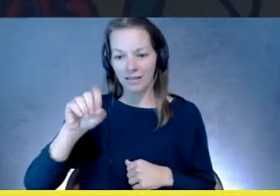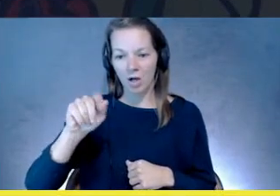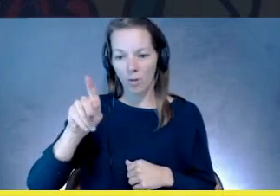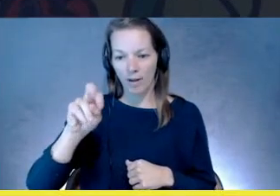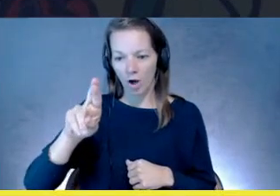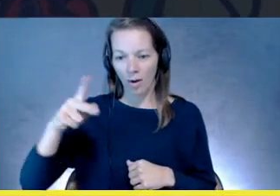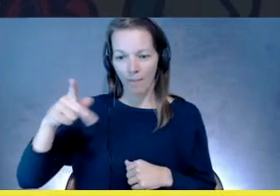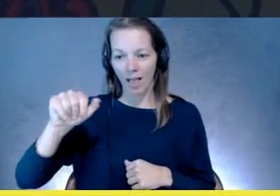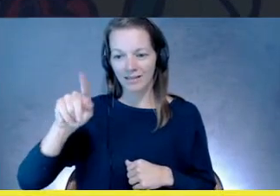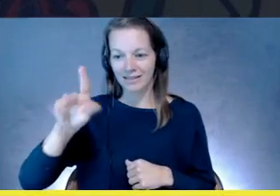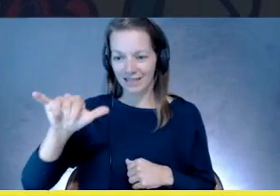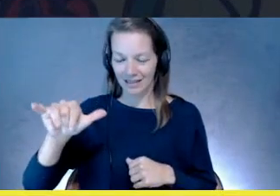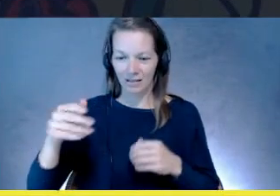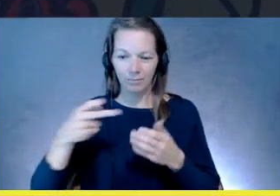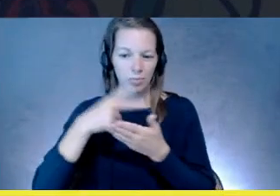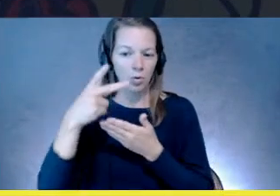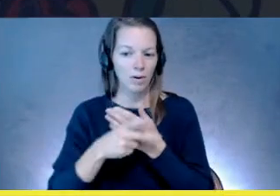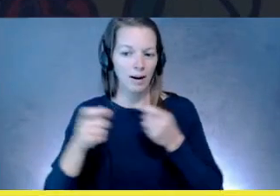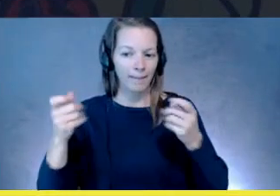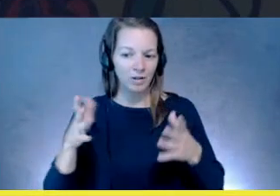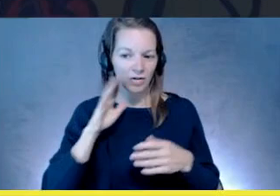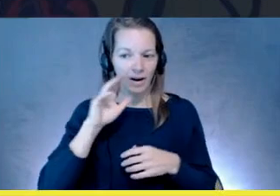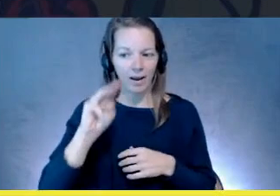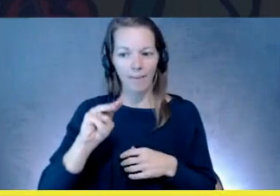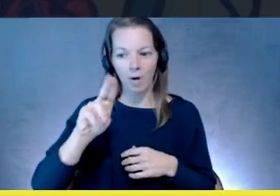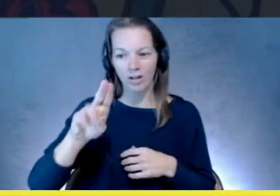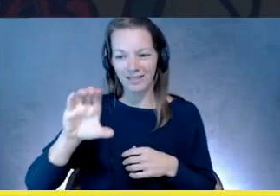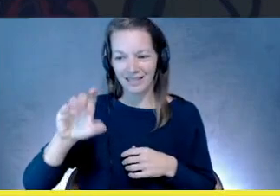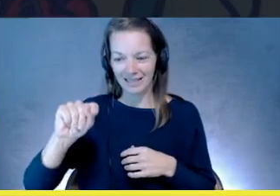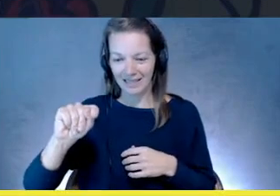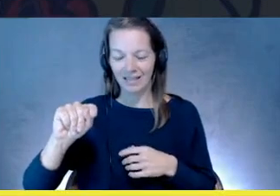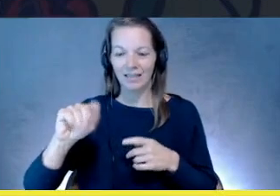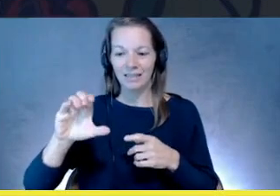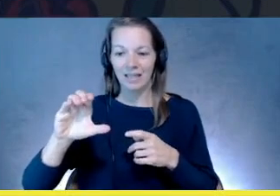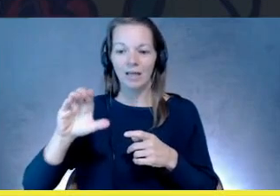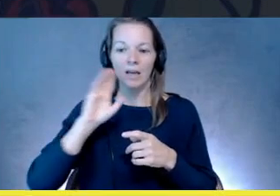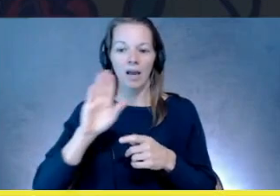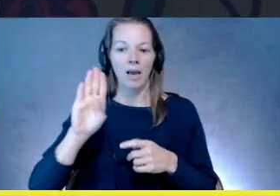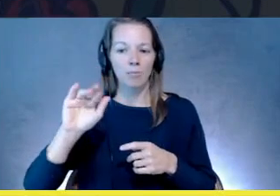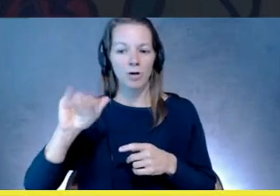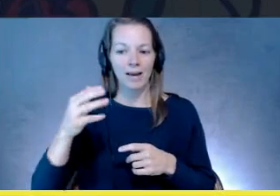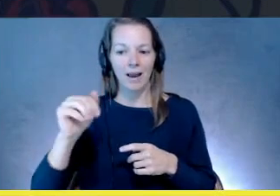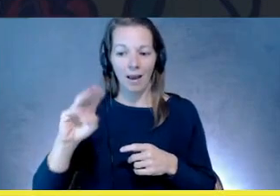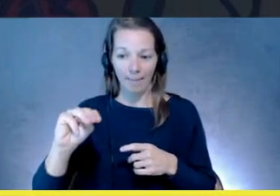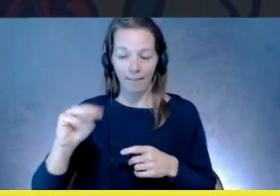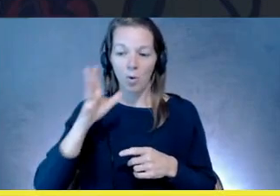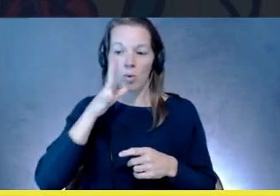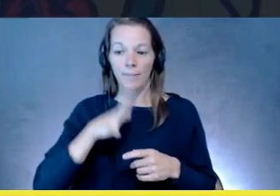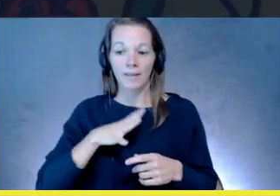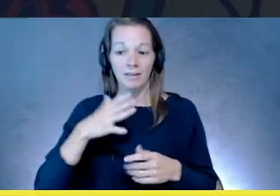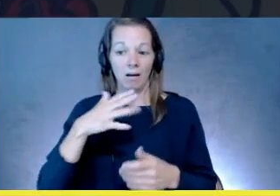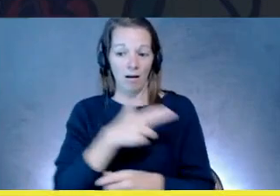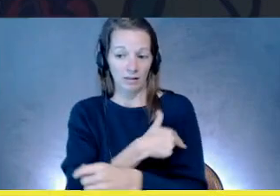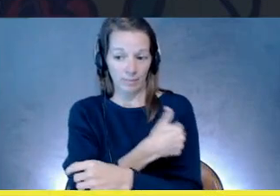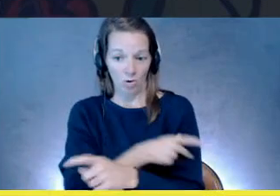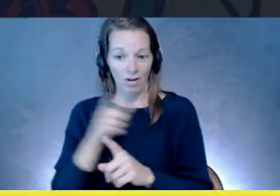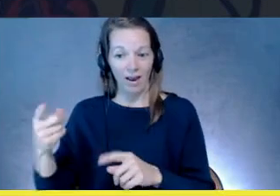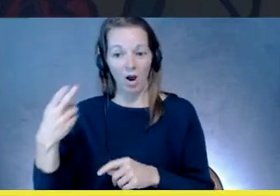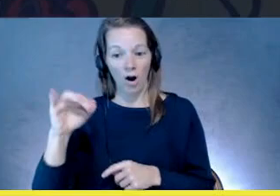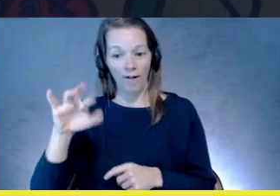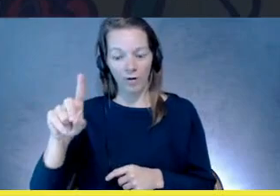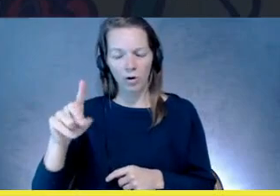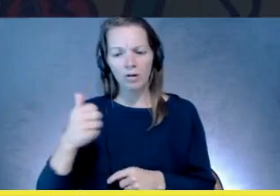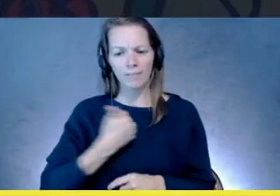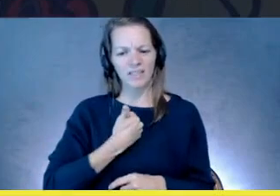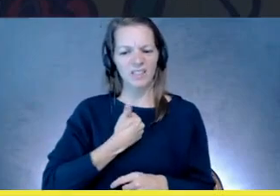program manager at the MRCT Center of Brigham and Women's Hospital and Harvard. I have brown hair and brown eyes,